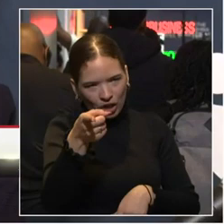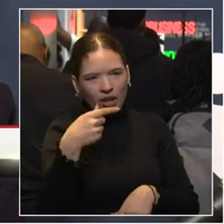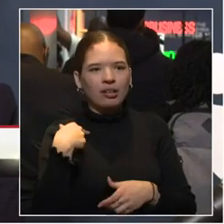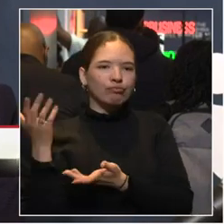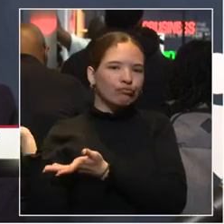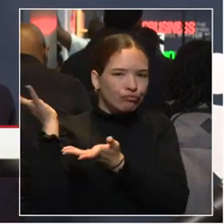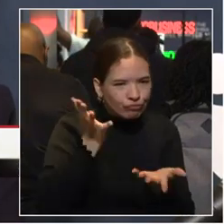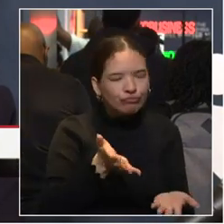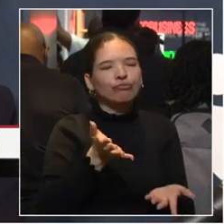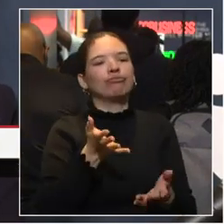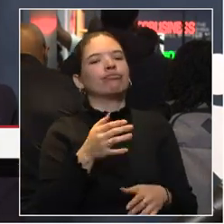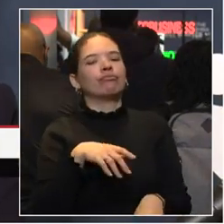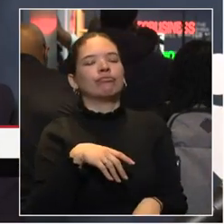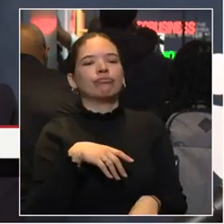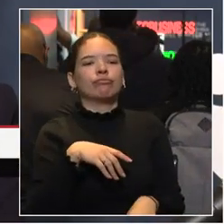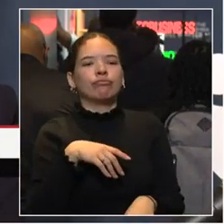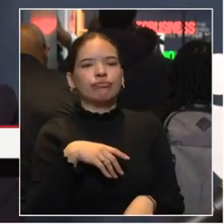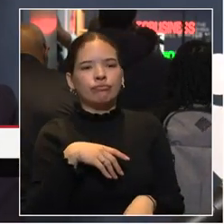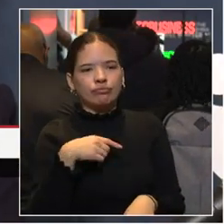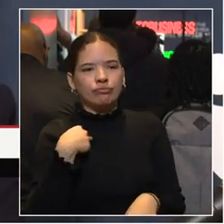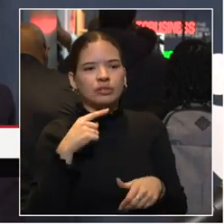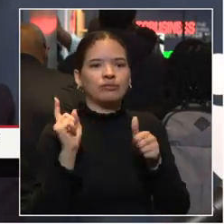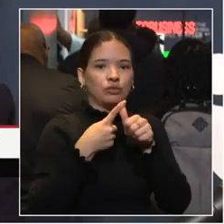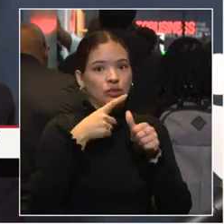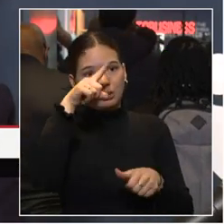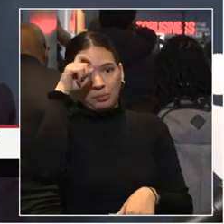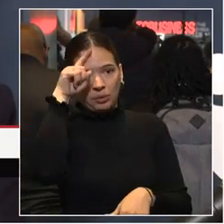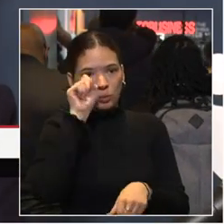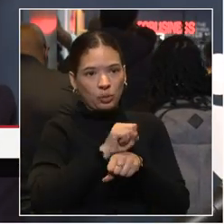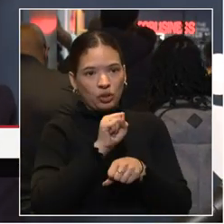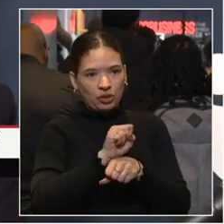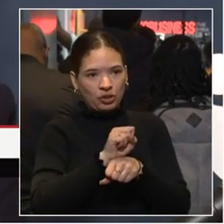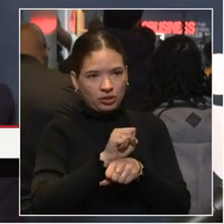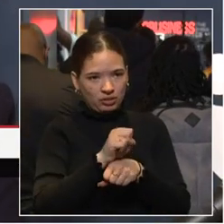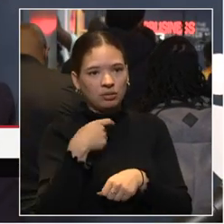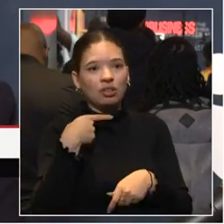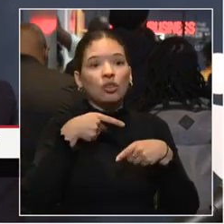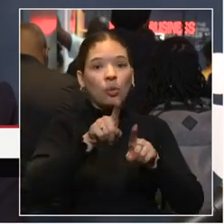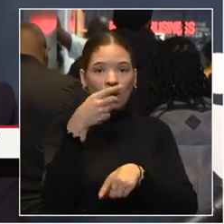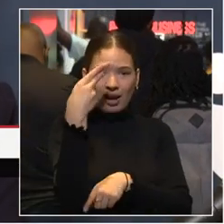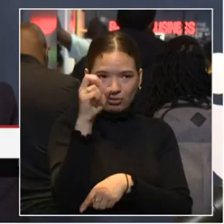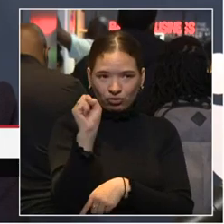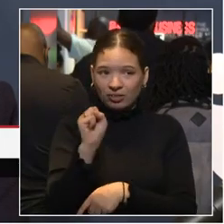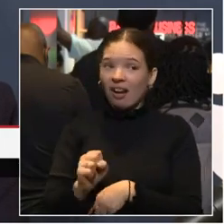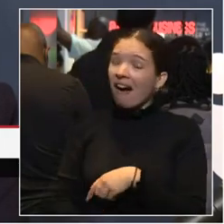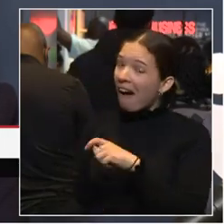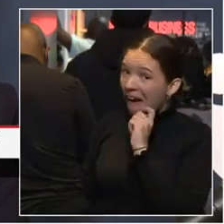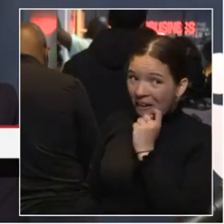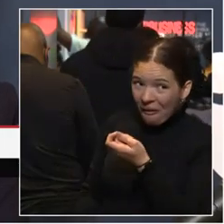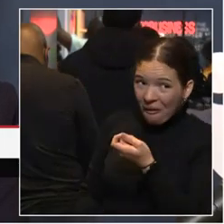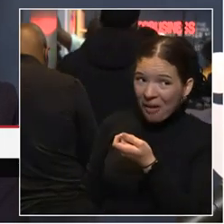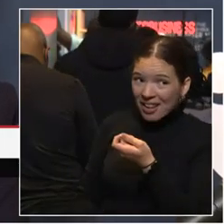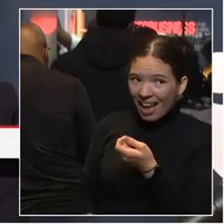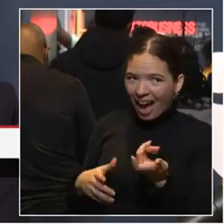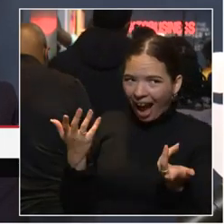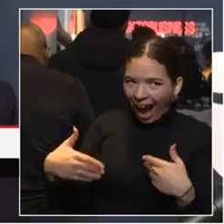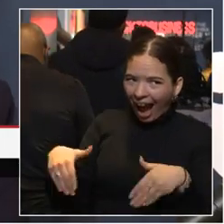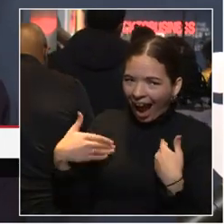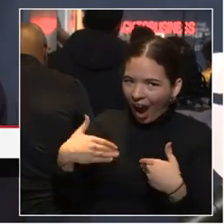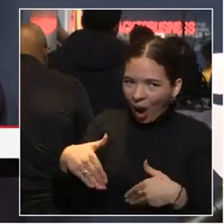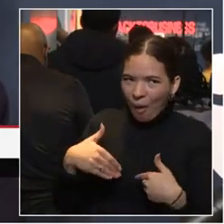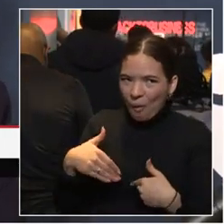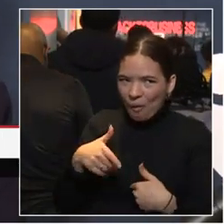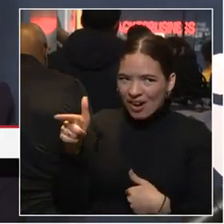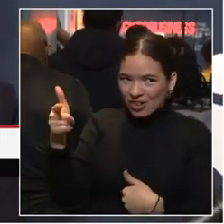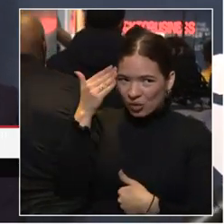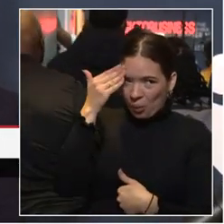my summer job while I was in high school. Oh wow, the Tourmobile. Who would have known? Do you remember the Tourmobile? My mom remembers.